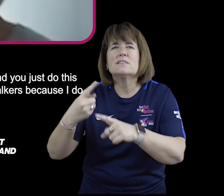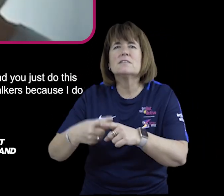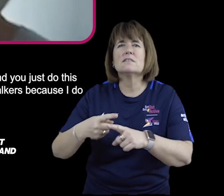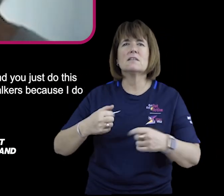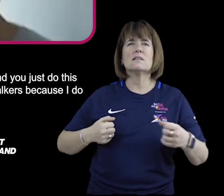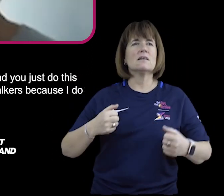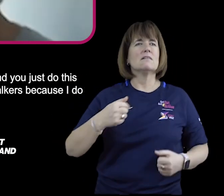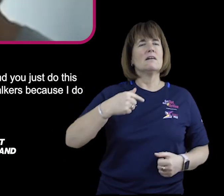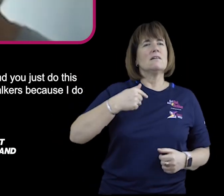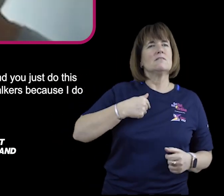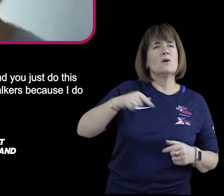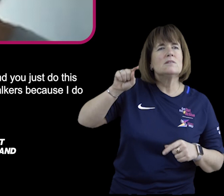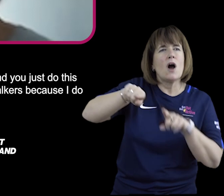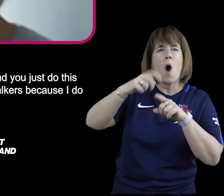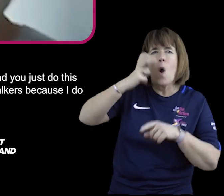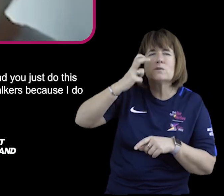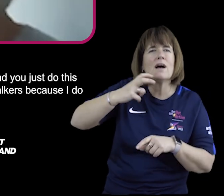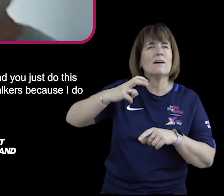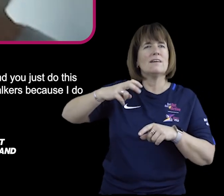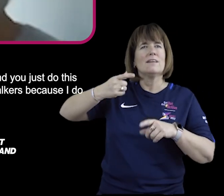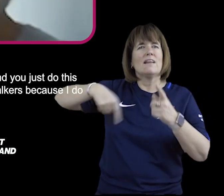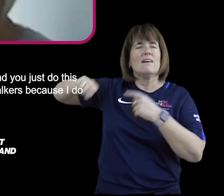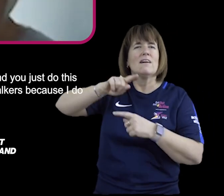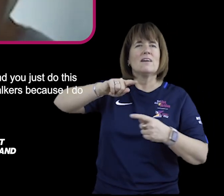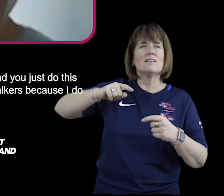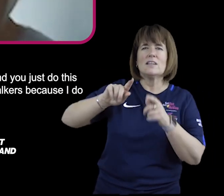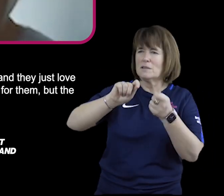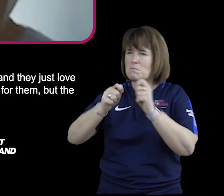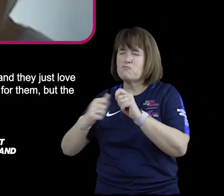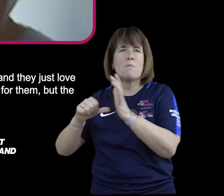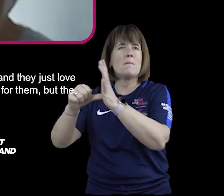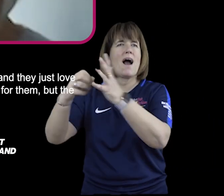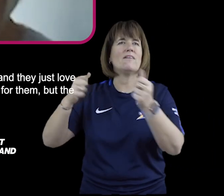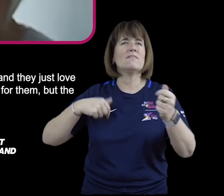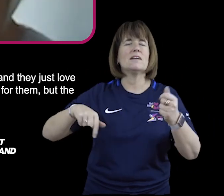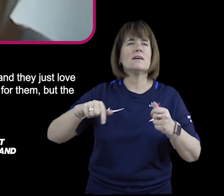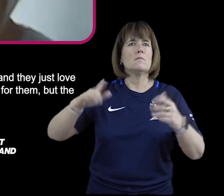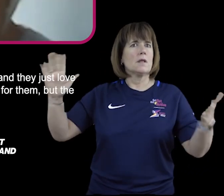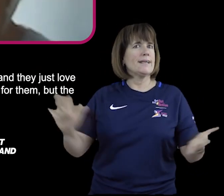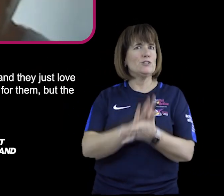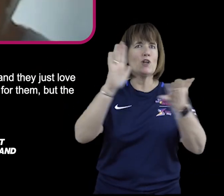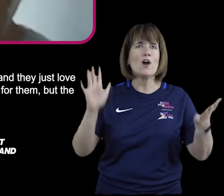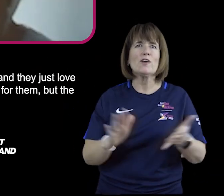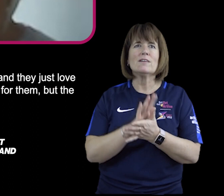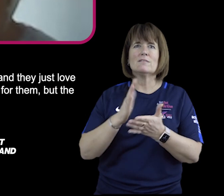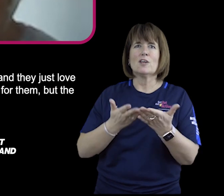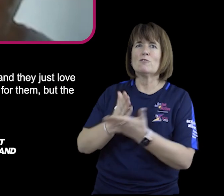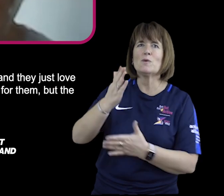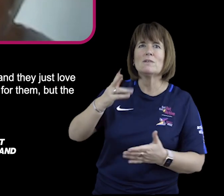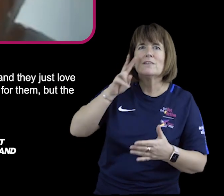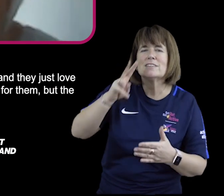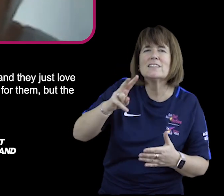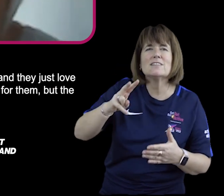I do older people or people with mobility problems, but they enjoy it. And when they enjoy it, we enjoy it because we can see